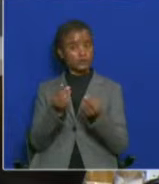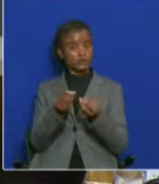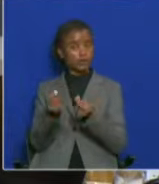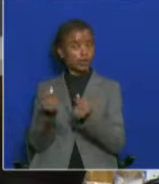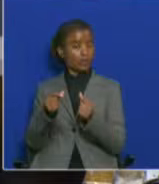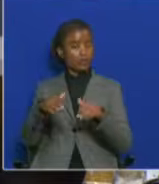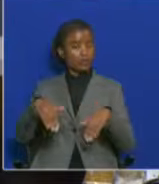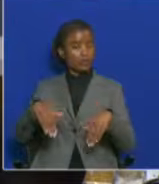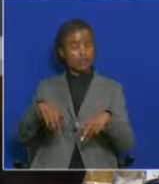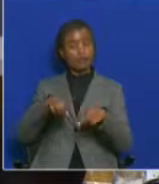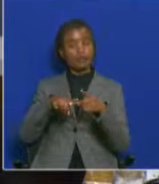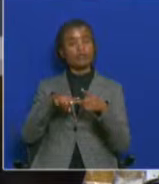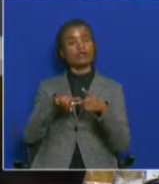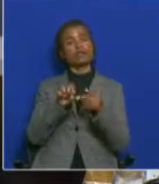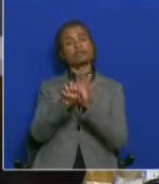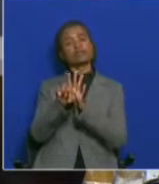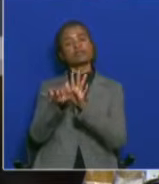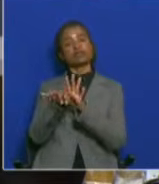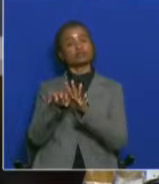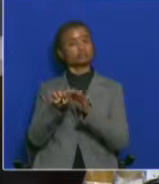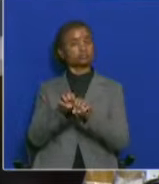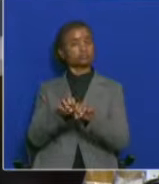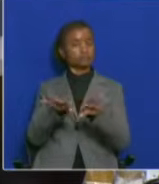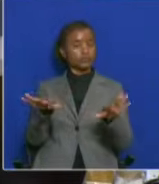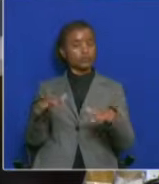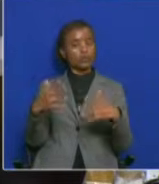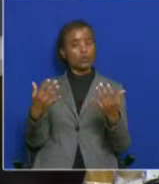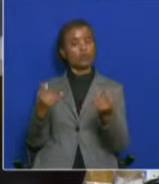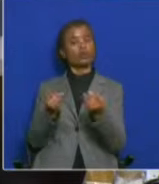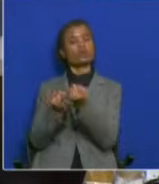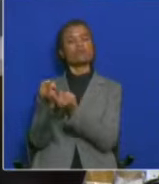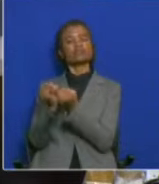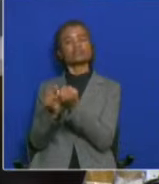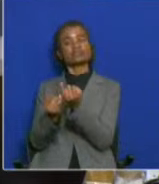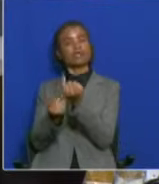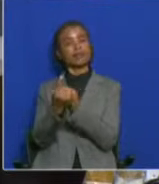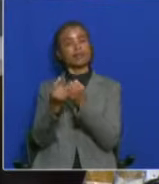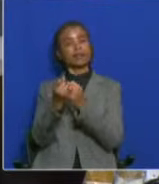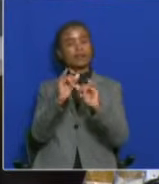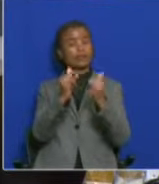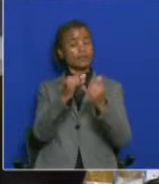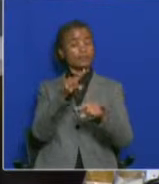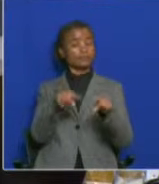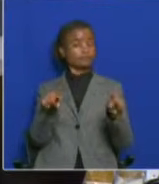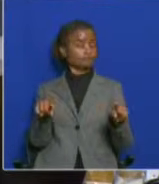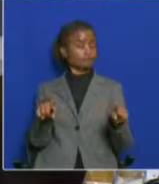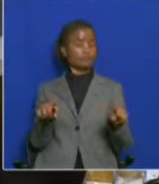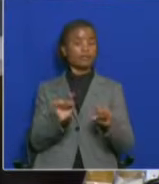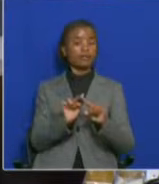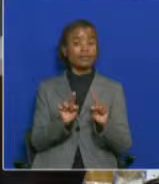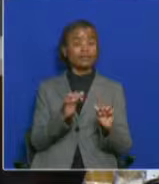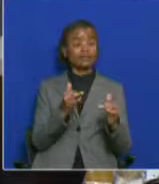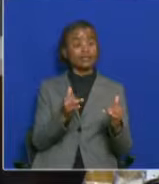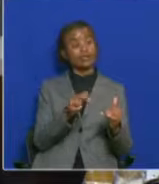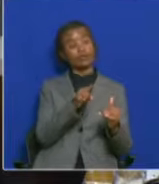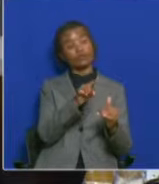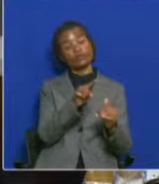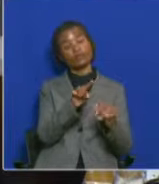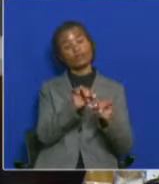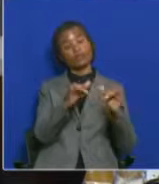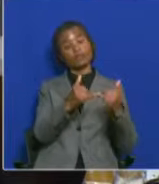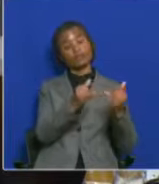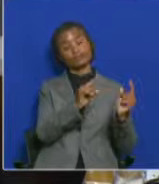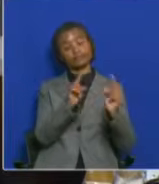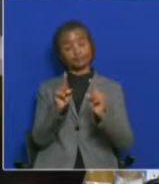or commercial rivalry. Carney Links has voluntarily approached this Commission because it believes that the search for the truth